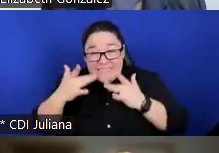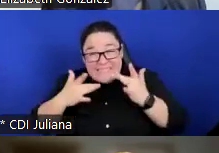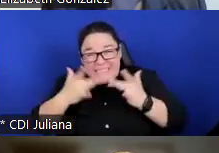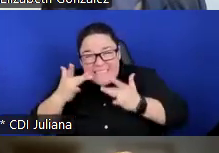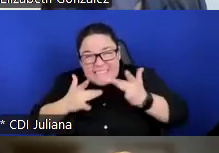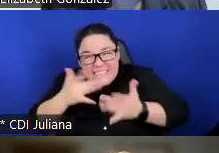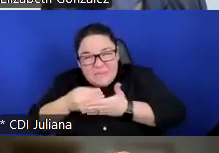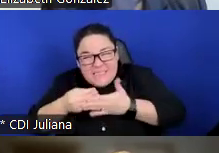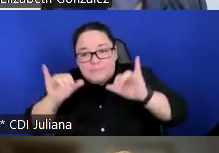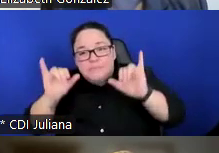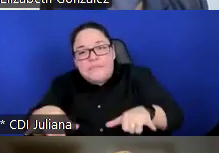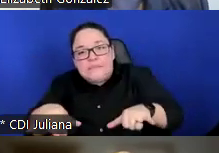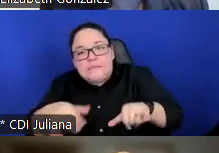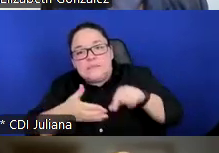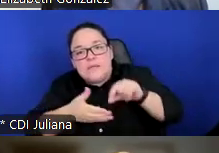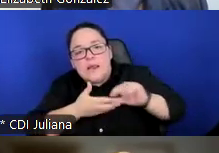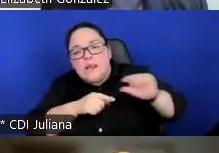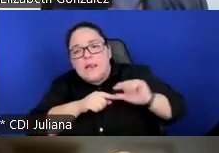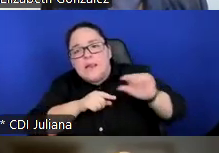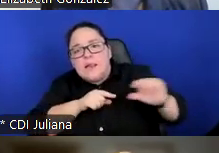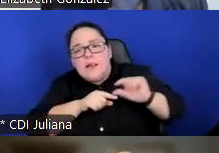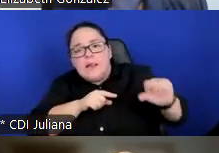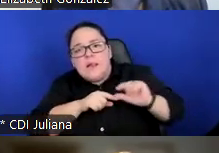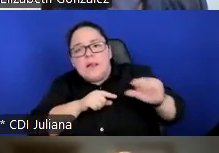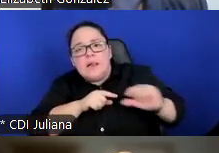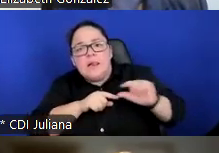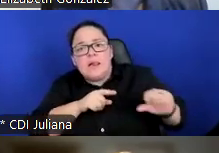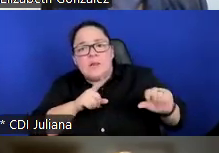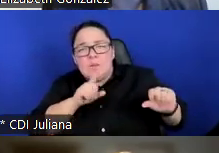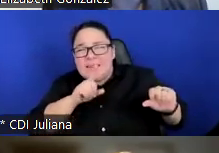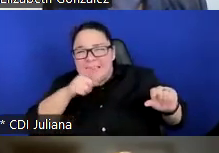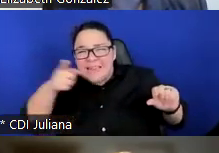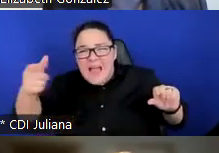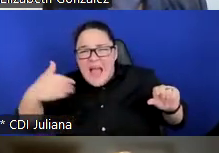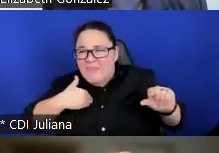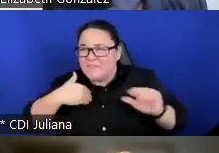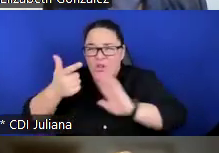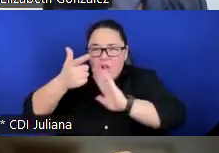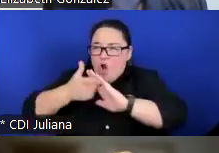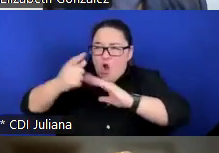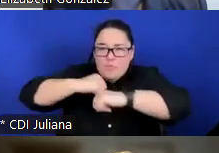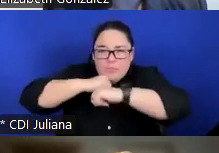and that would be protected under state and federal laws.